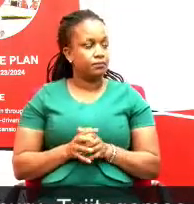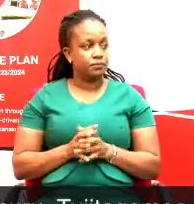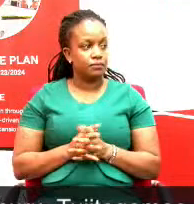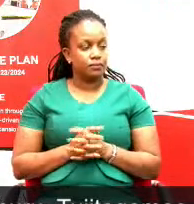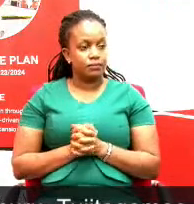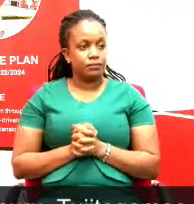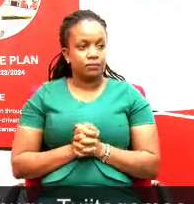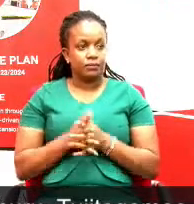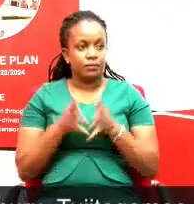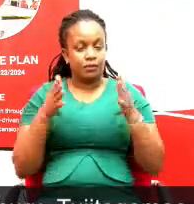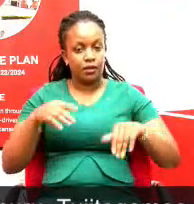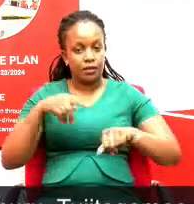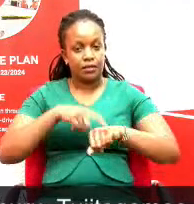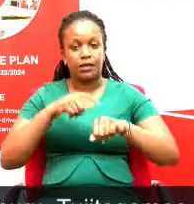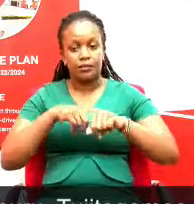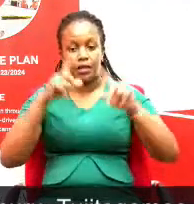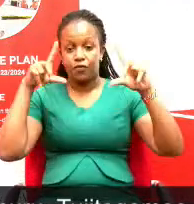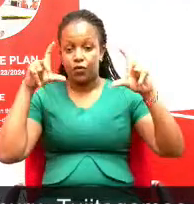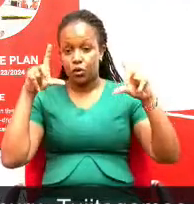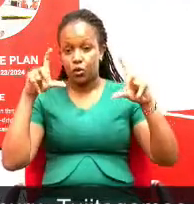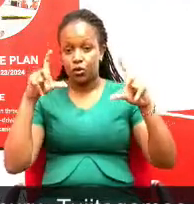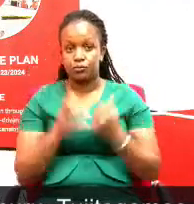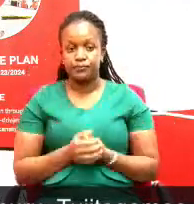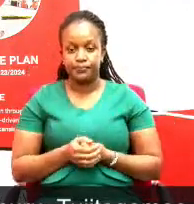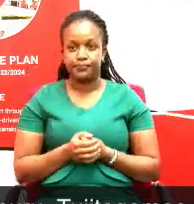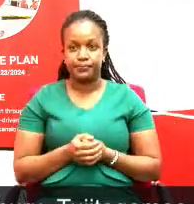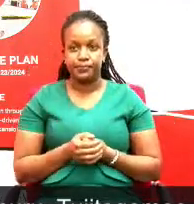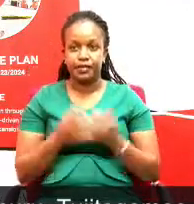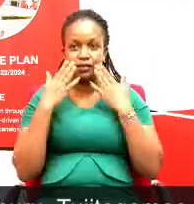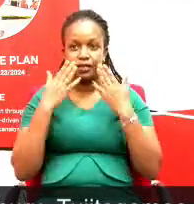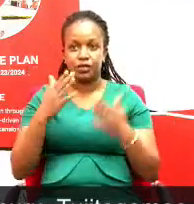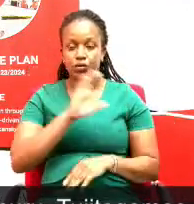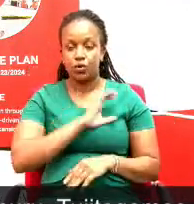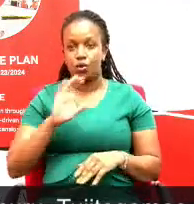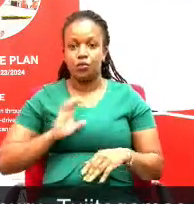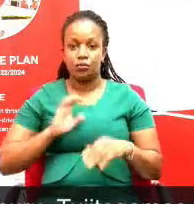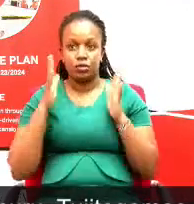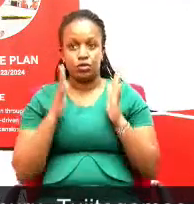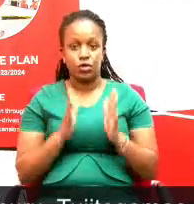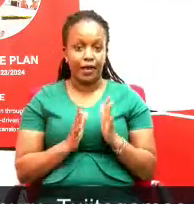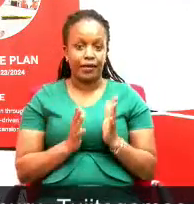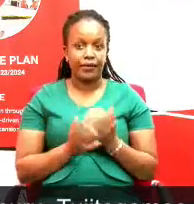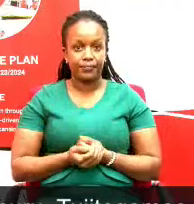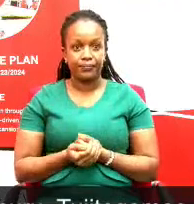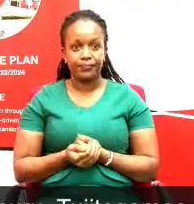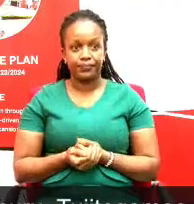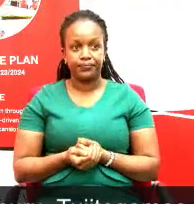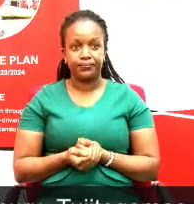a photo moment. Thank you, Commissioner Omar, for